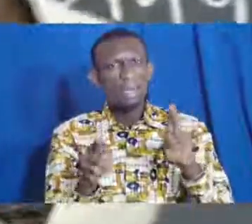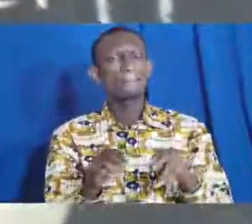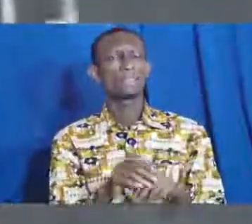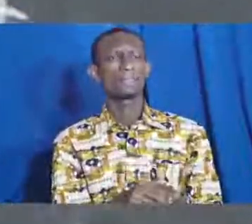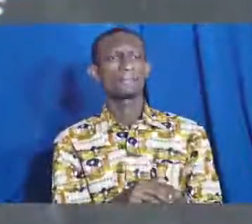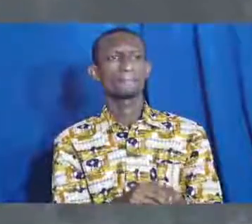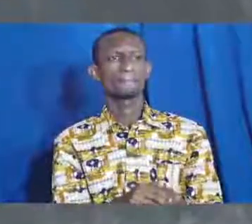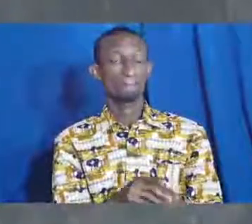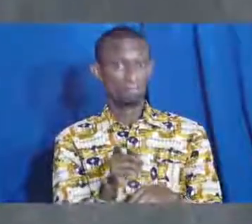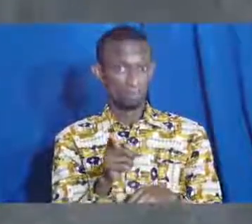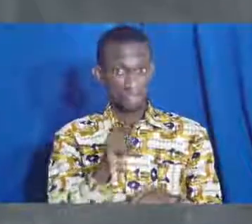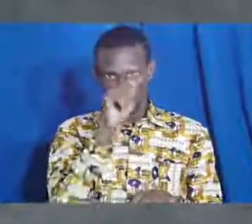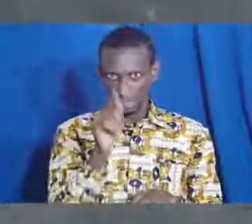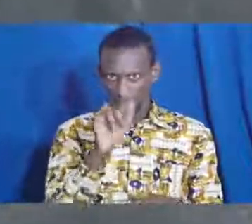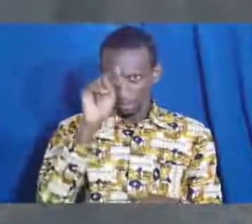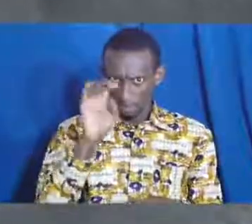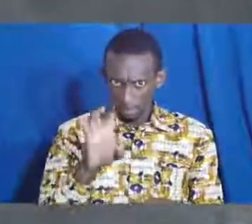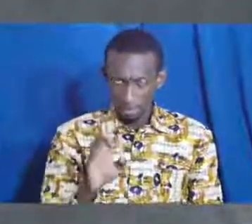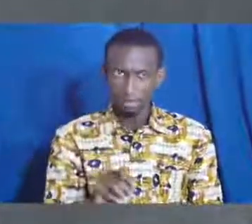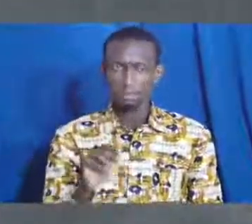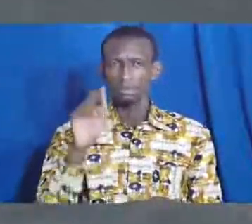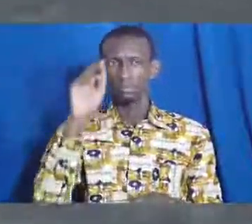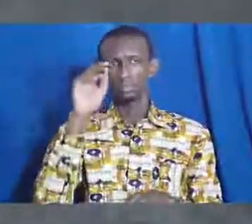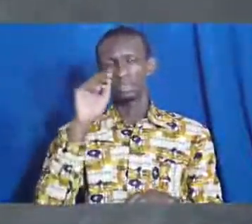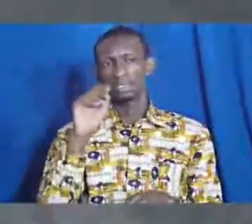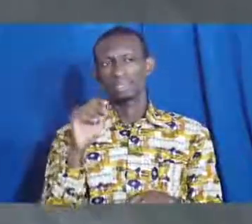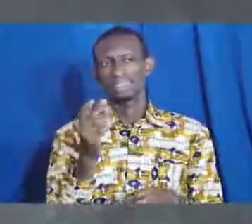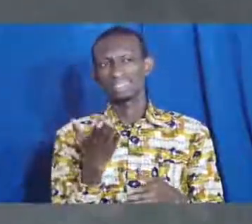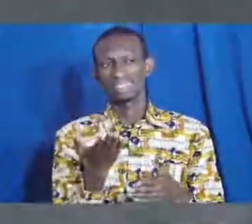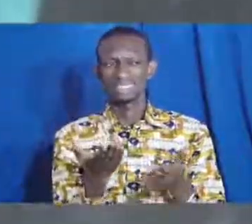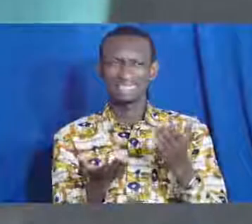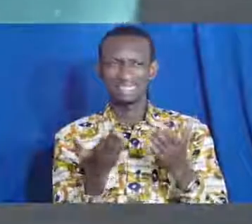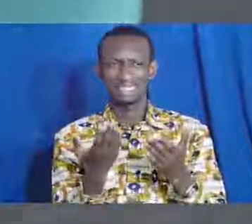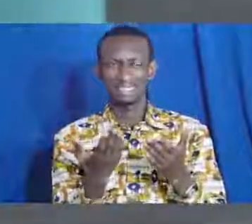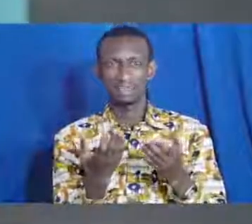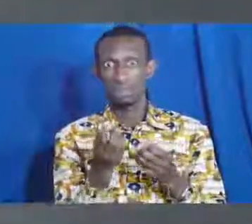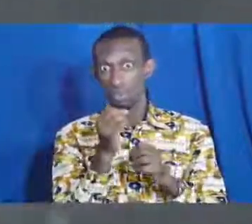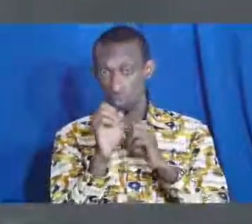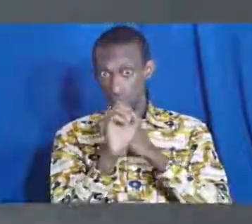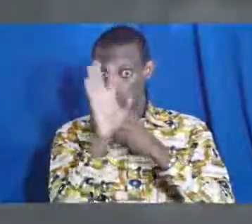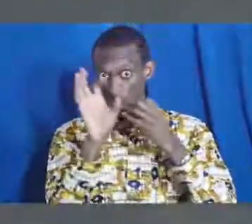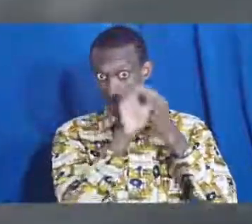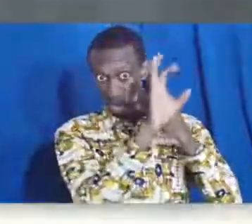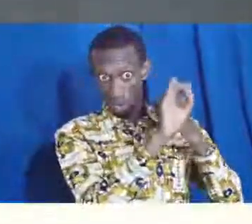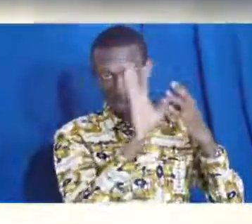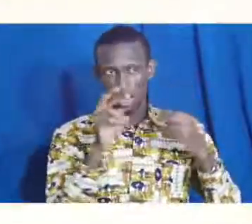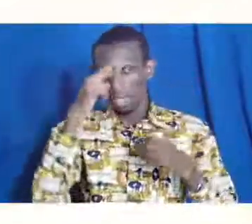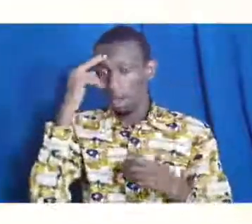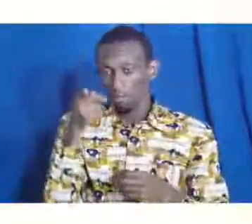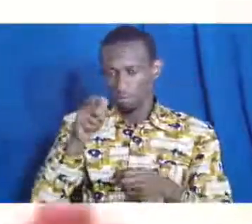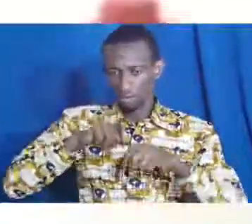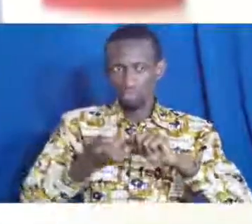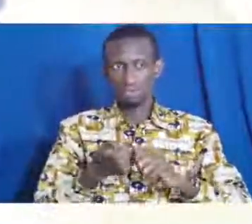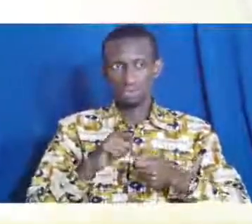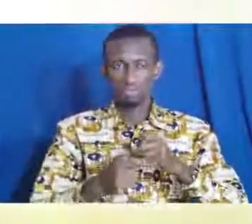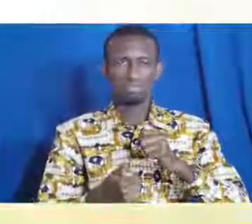So the zinc strip is it is actually shiny because it is a metal as usual. But when you look at the